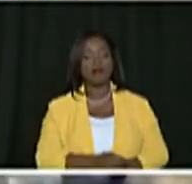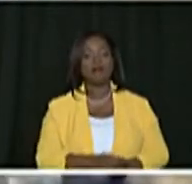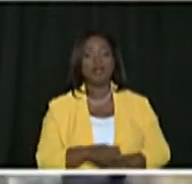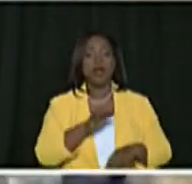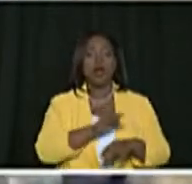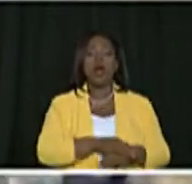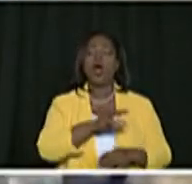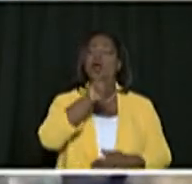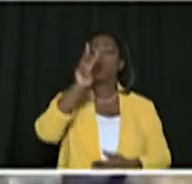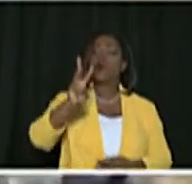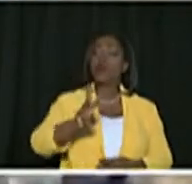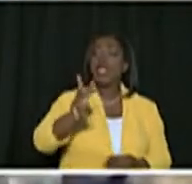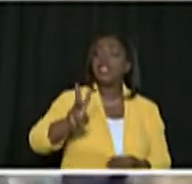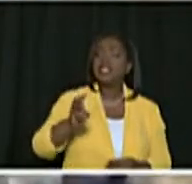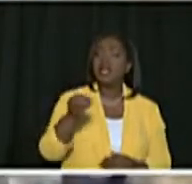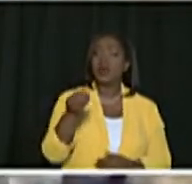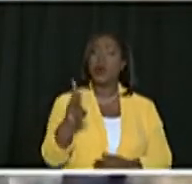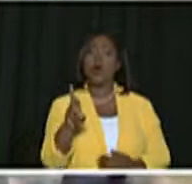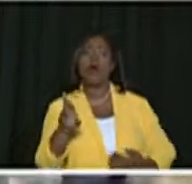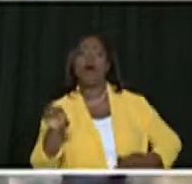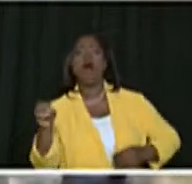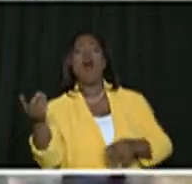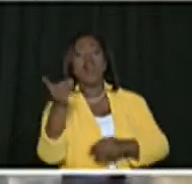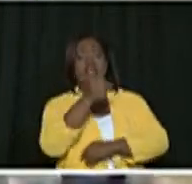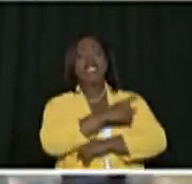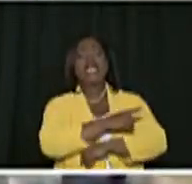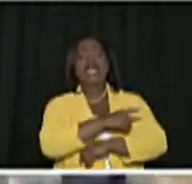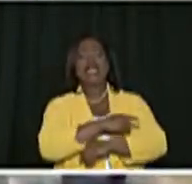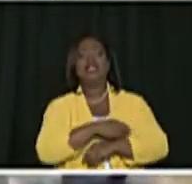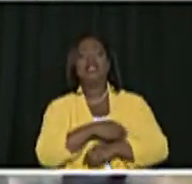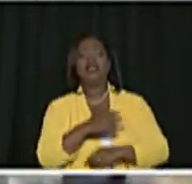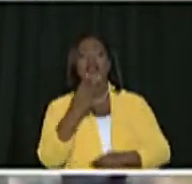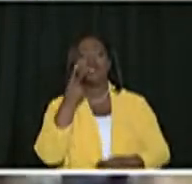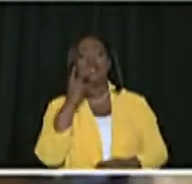week, you can find a parent and